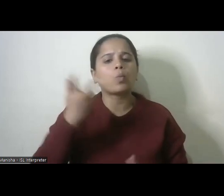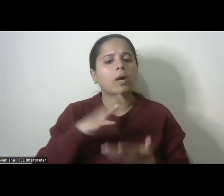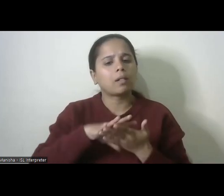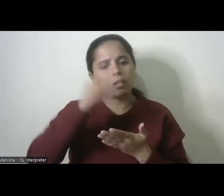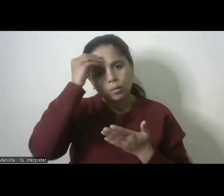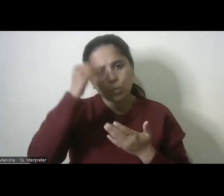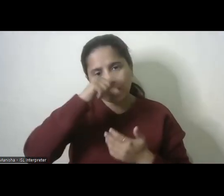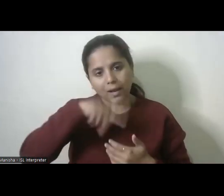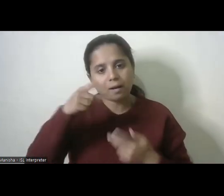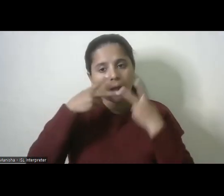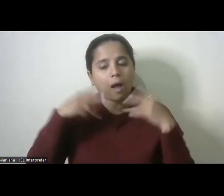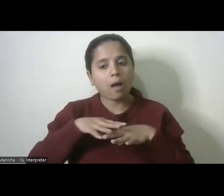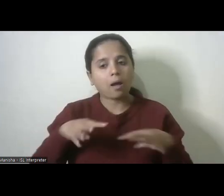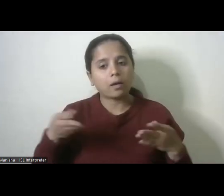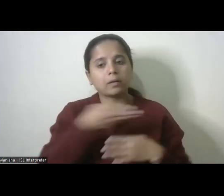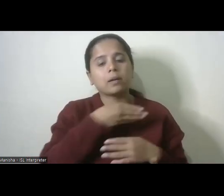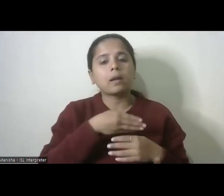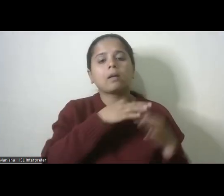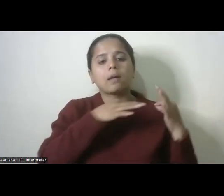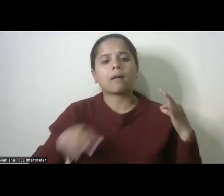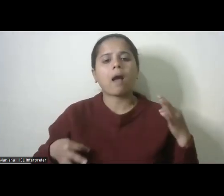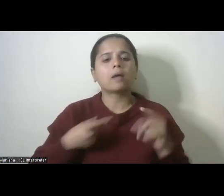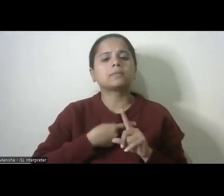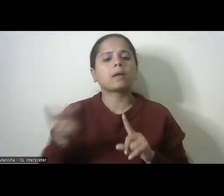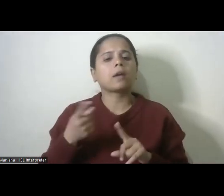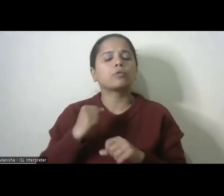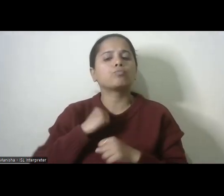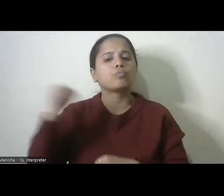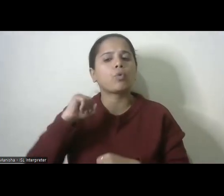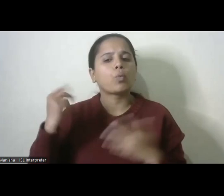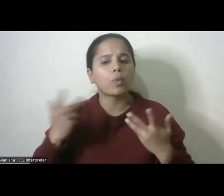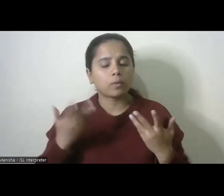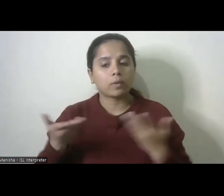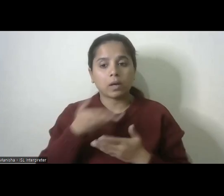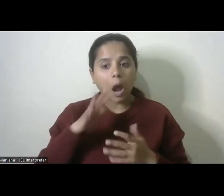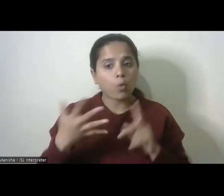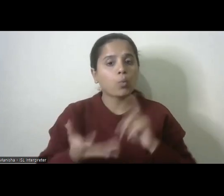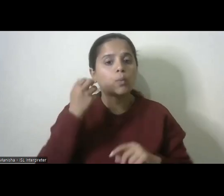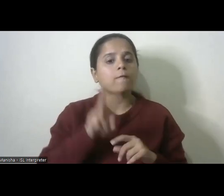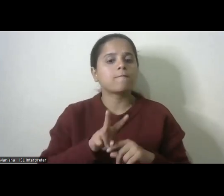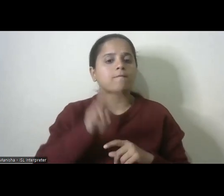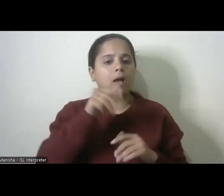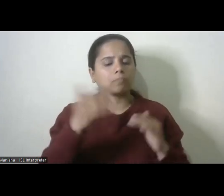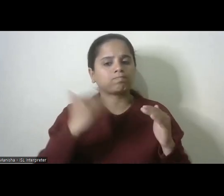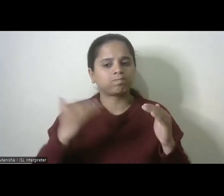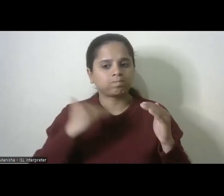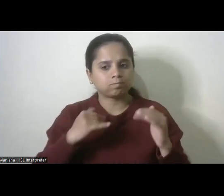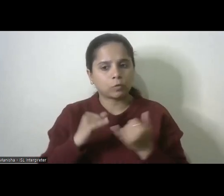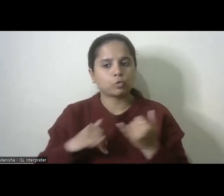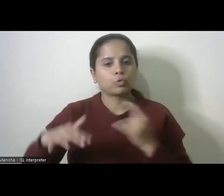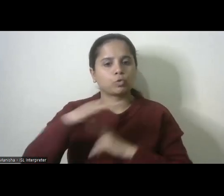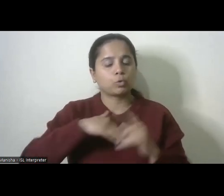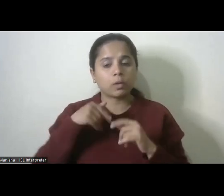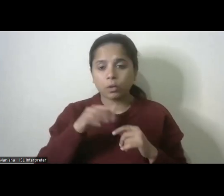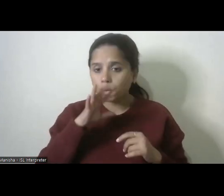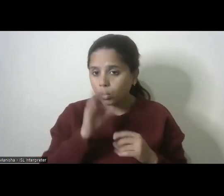India's Adivasis for an Anti-Caste Movement? How to Achieve Egalitarian Values in a Hierarchical Society. This was